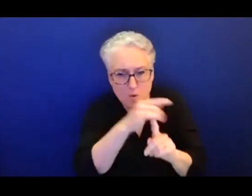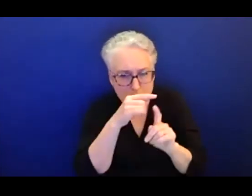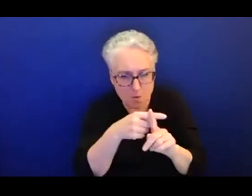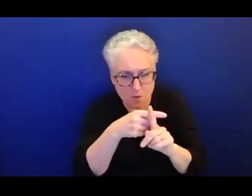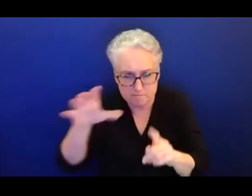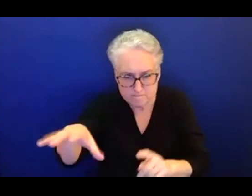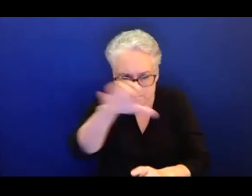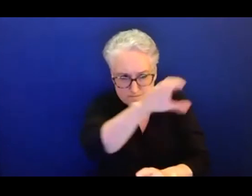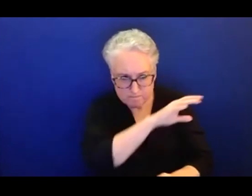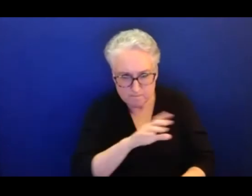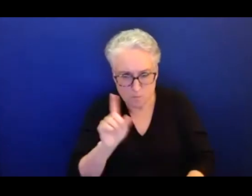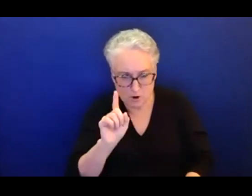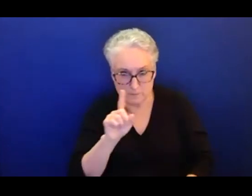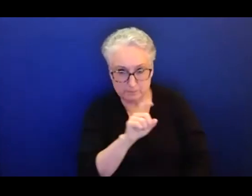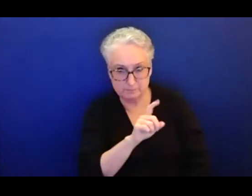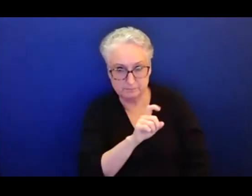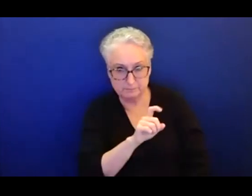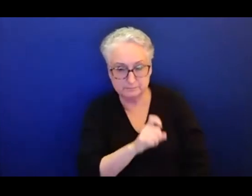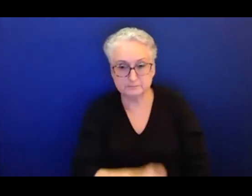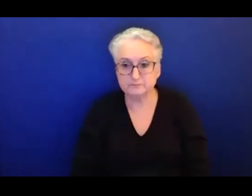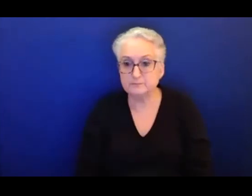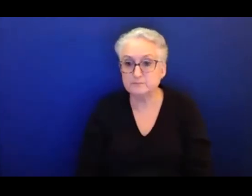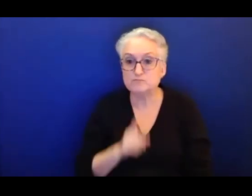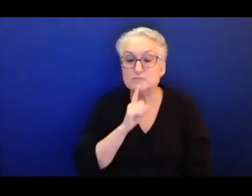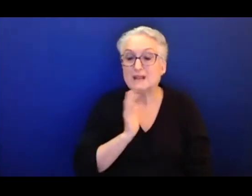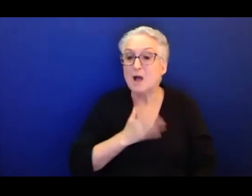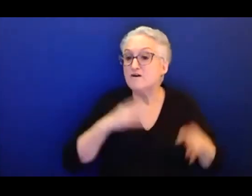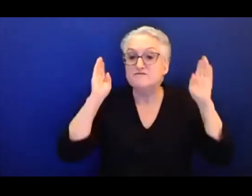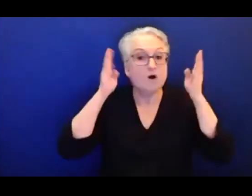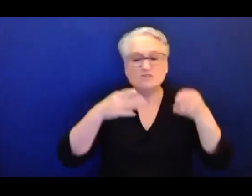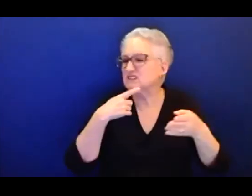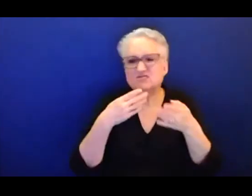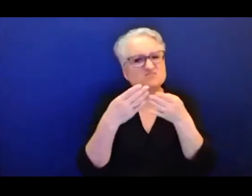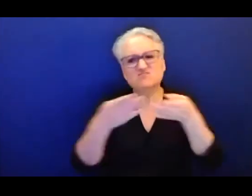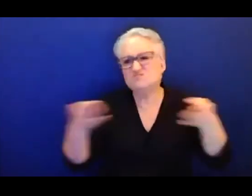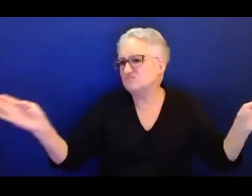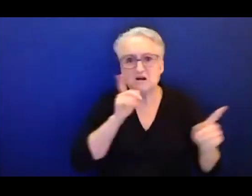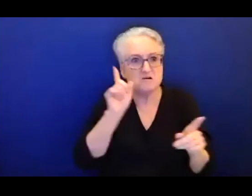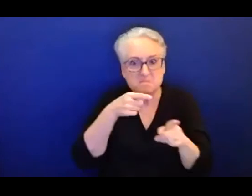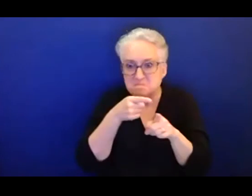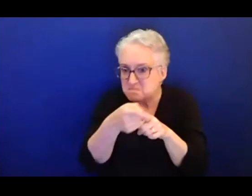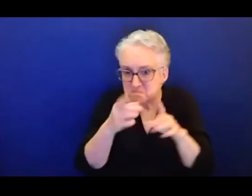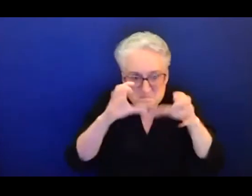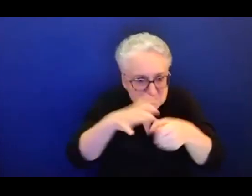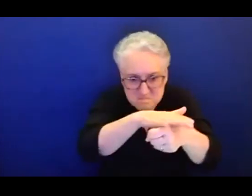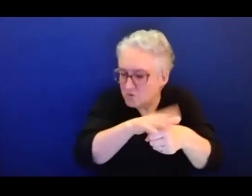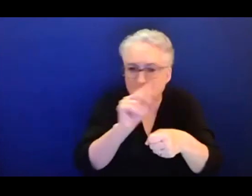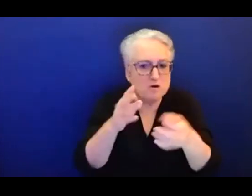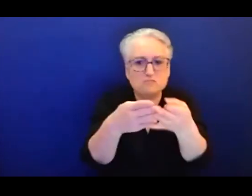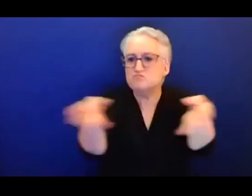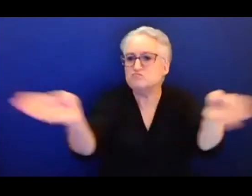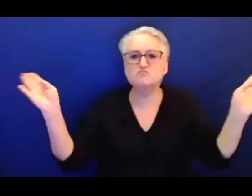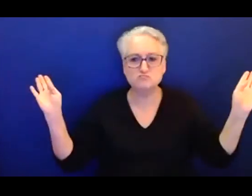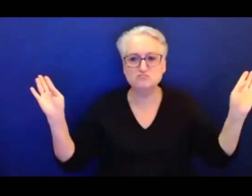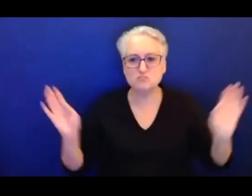broader perspective than that. So maybe Daisy can talk about that. Yes, the street liaisons, when we enter into contract with